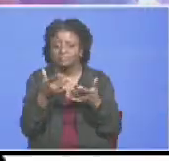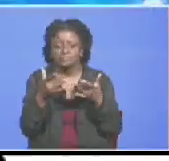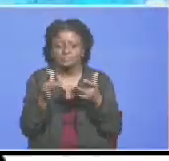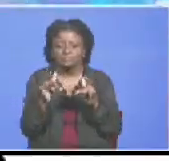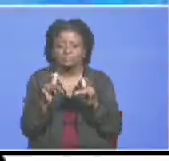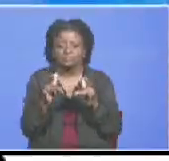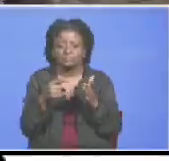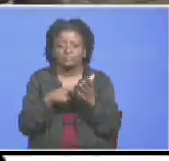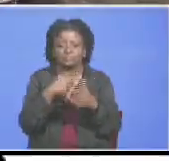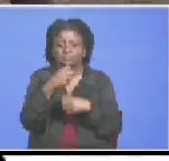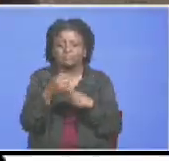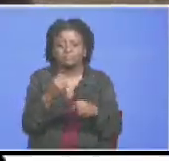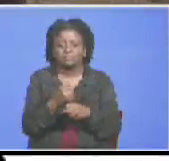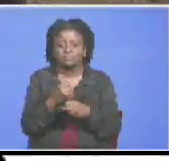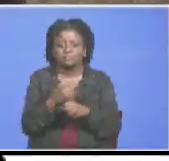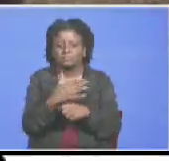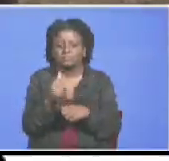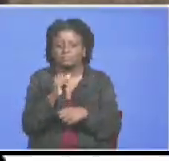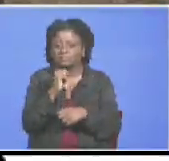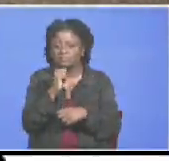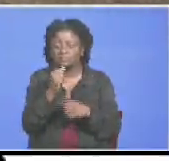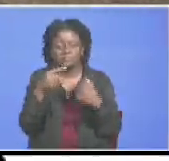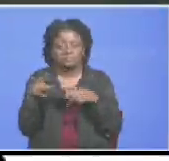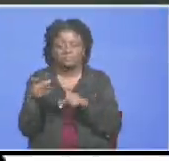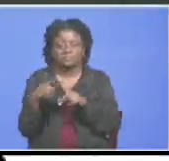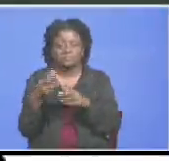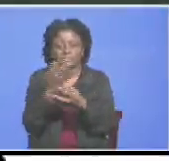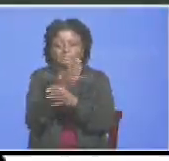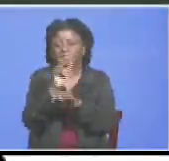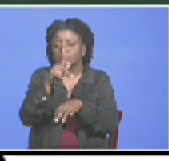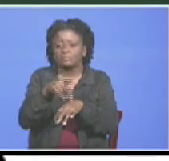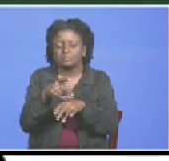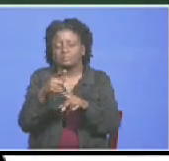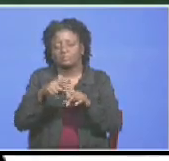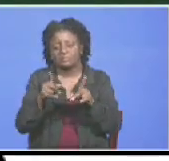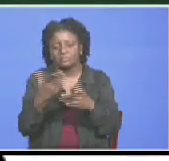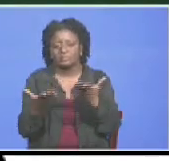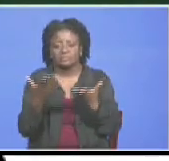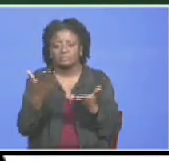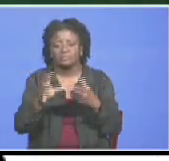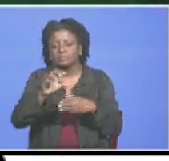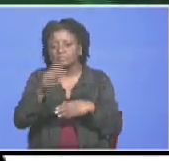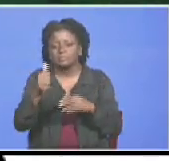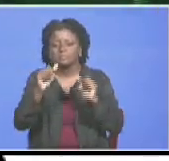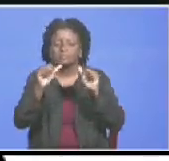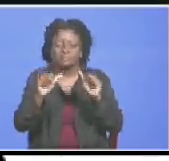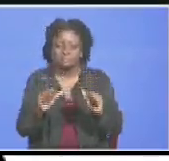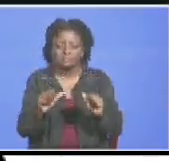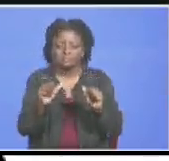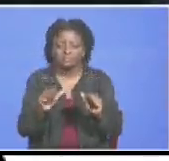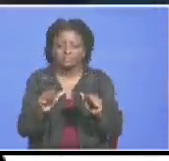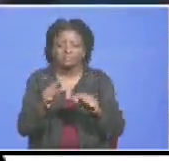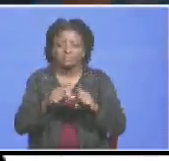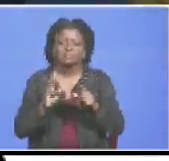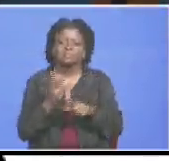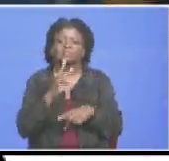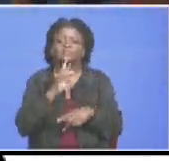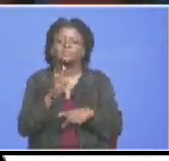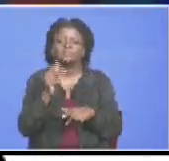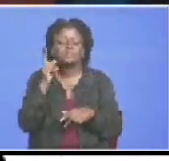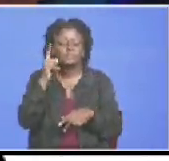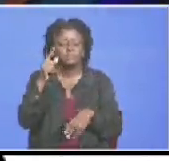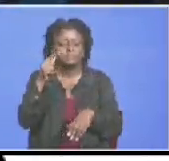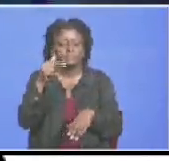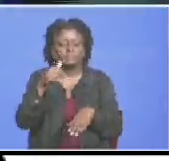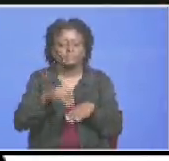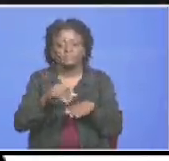year, Albert says that they will not make it to Freeport, but there may be other possibilities. But we are looking into a couple